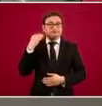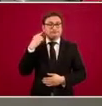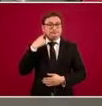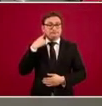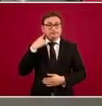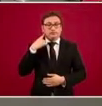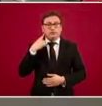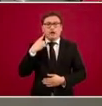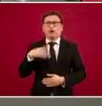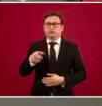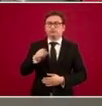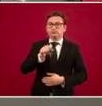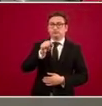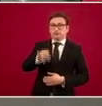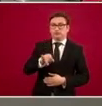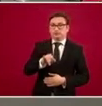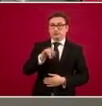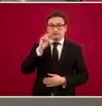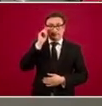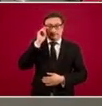in this.